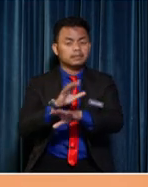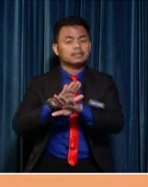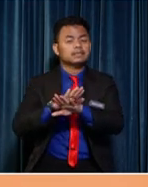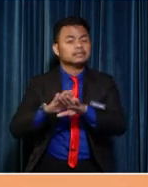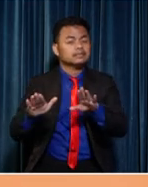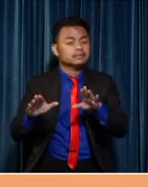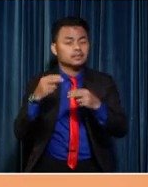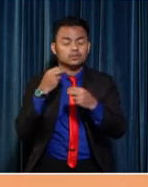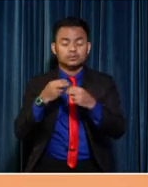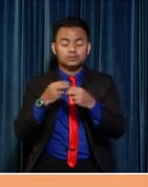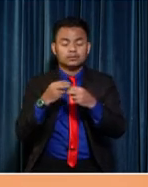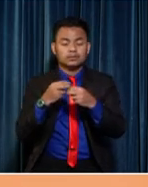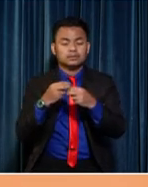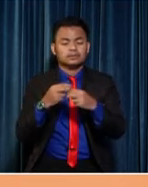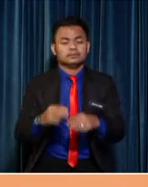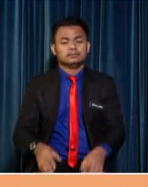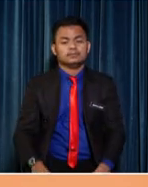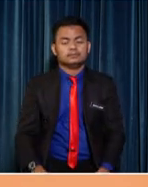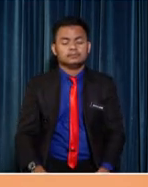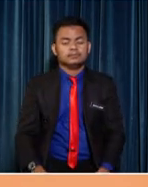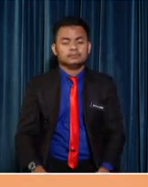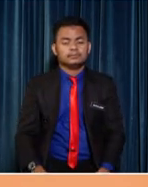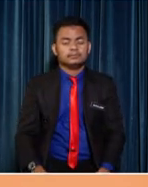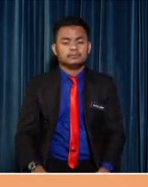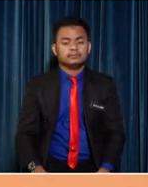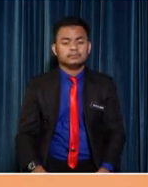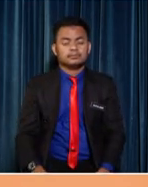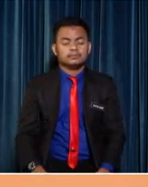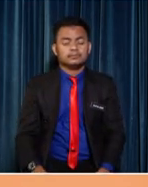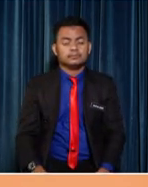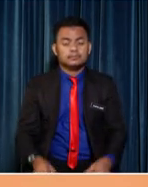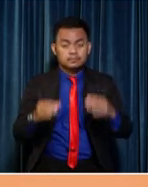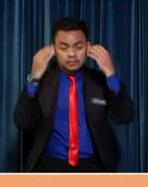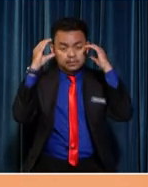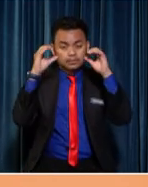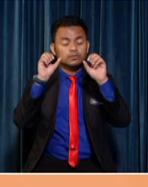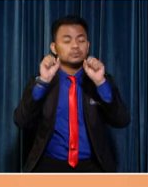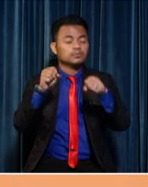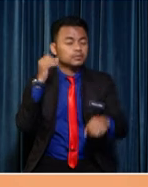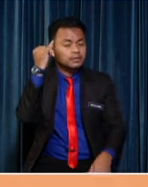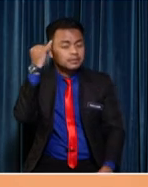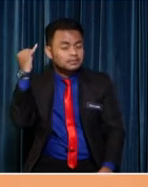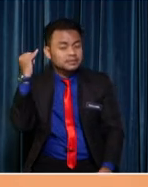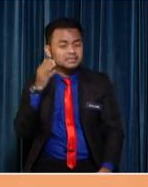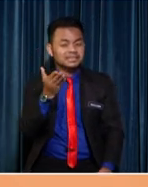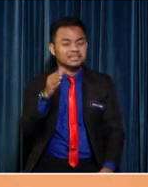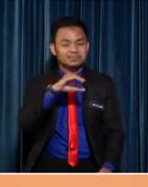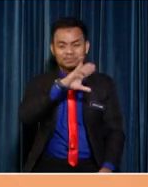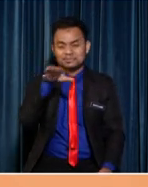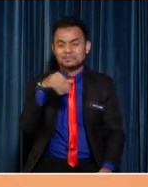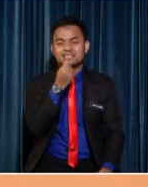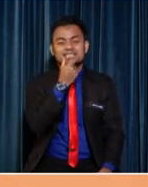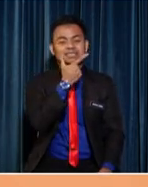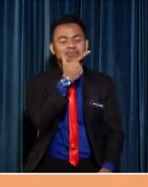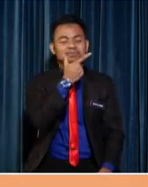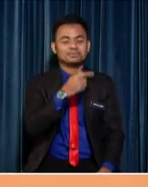not hard at all. I can just imagine your smiling faces out